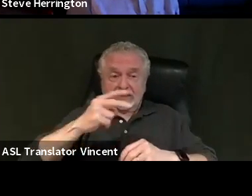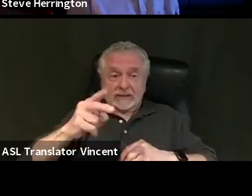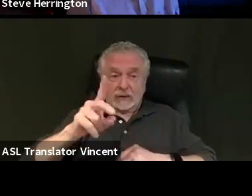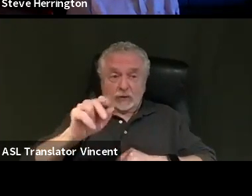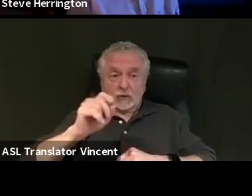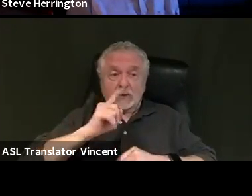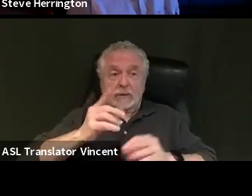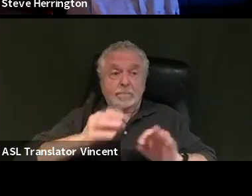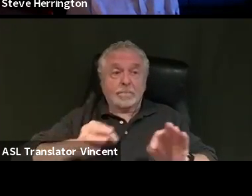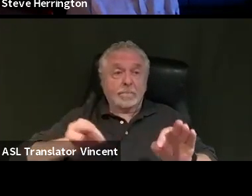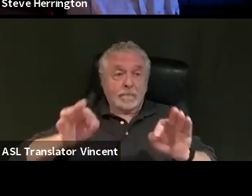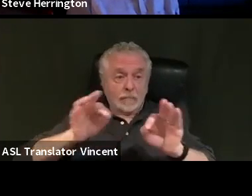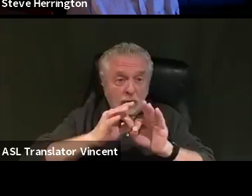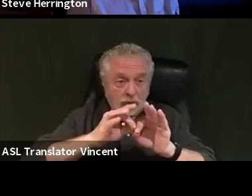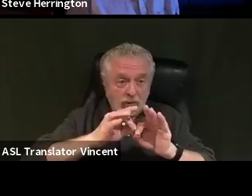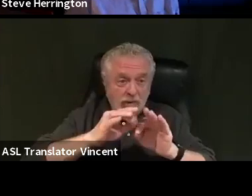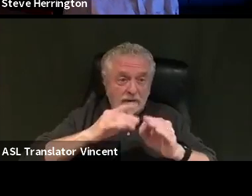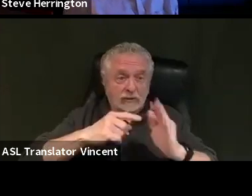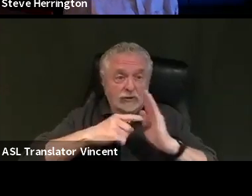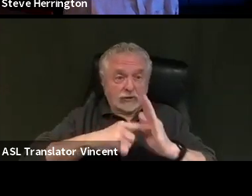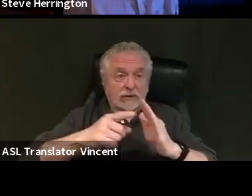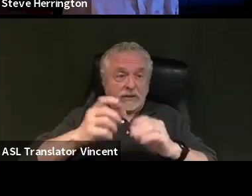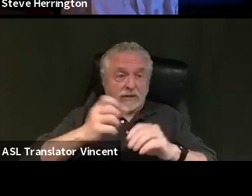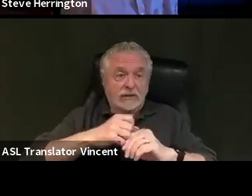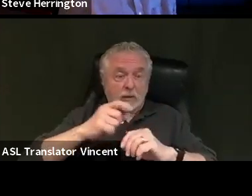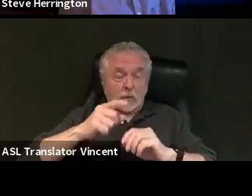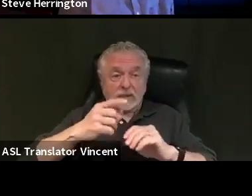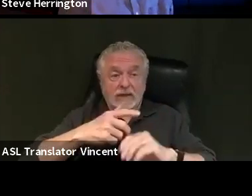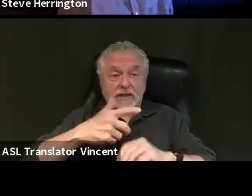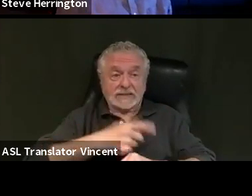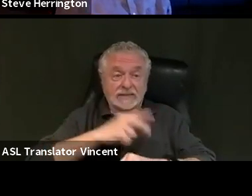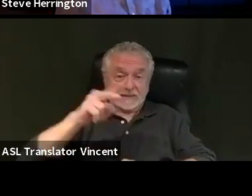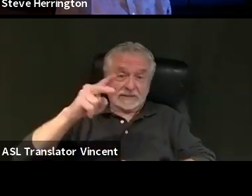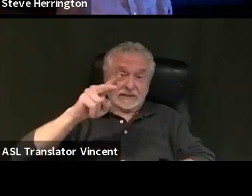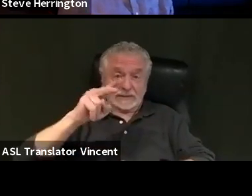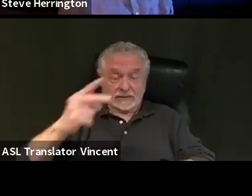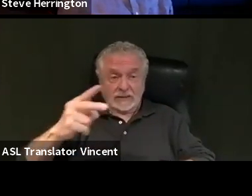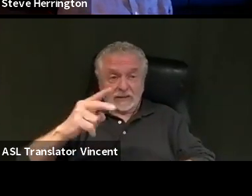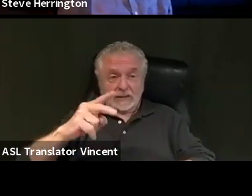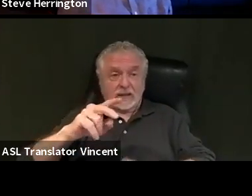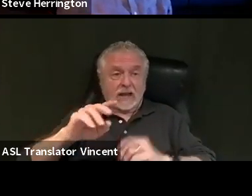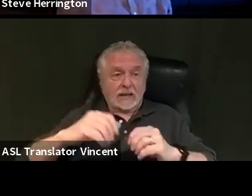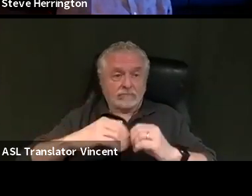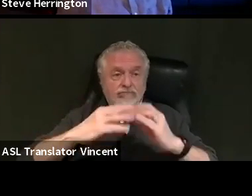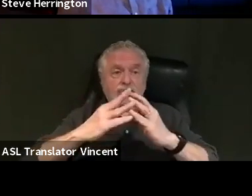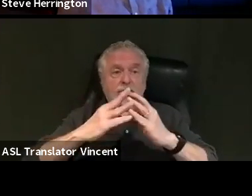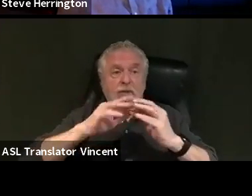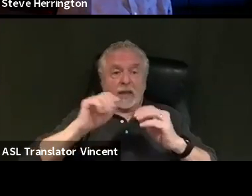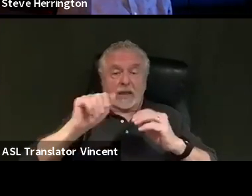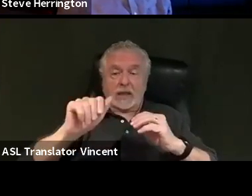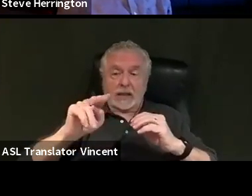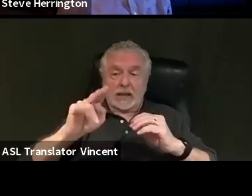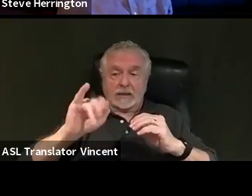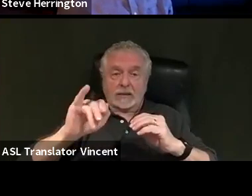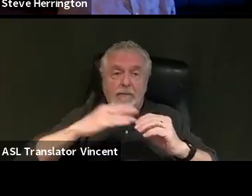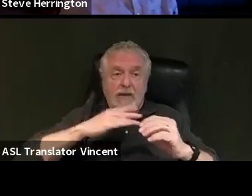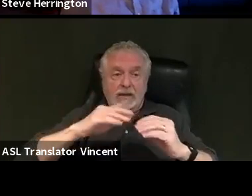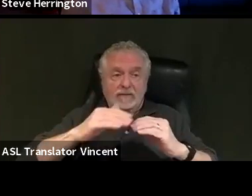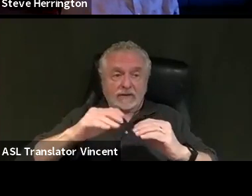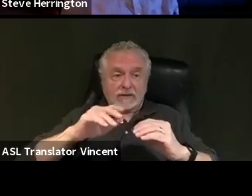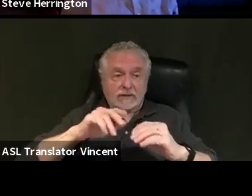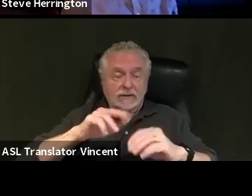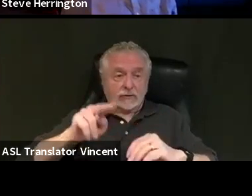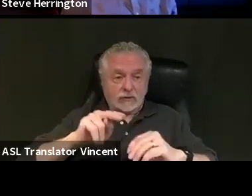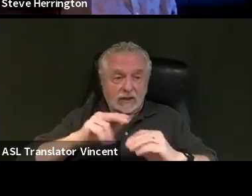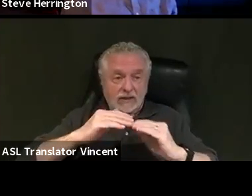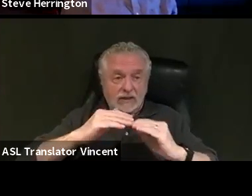is extremely important. Some studies have shown that once you get that second dose, that activates not only the antibody levels and the neutralizing